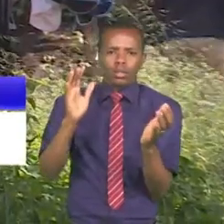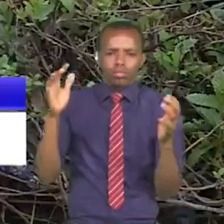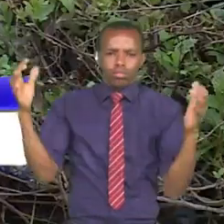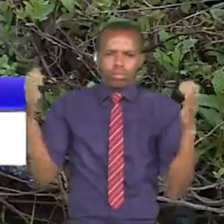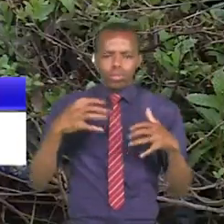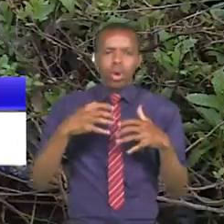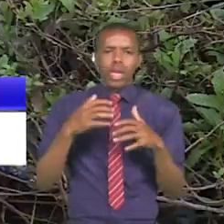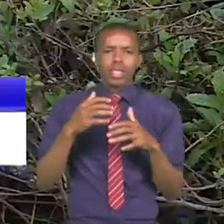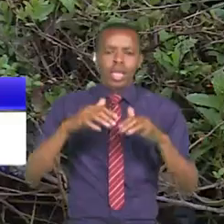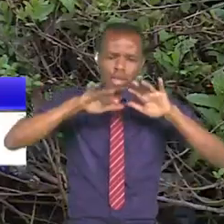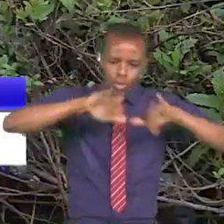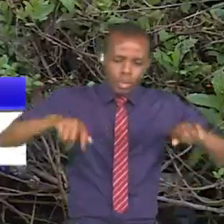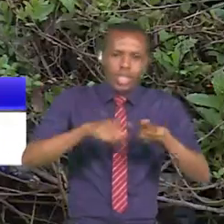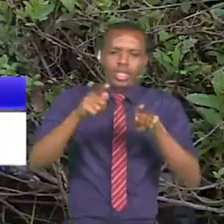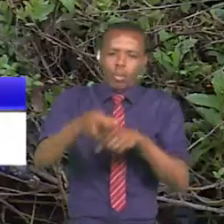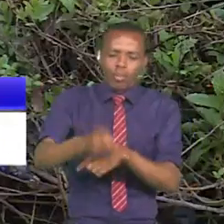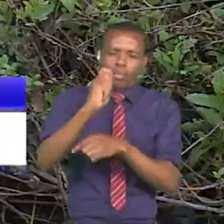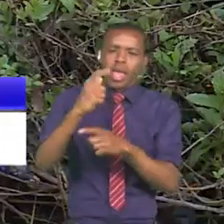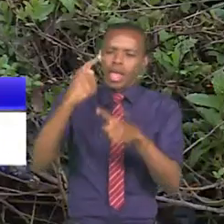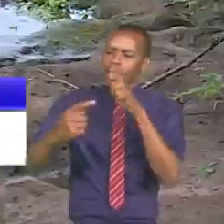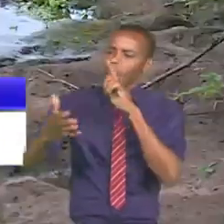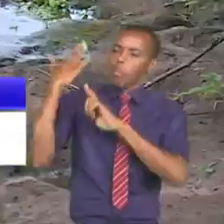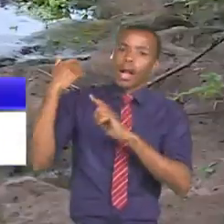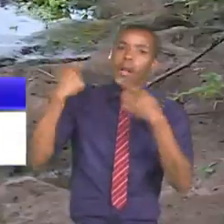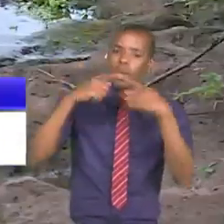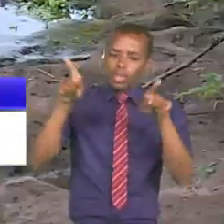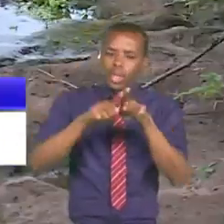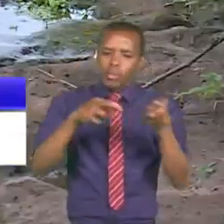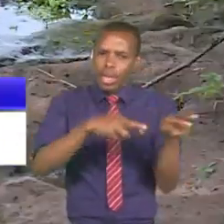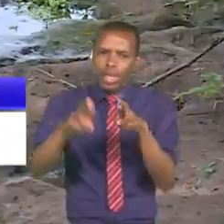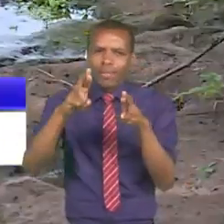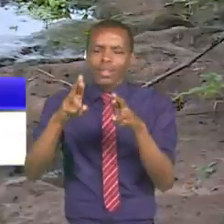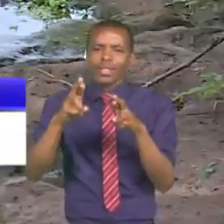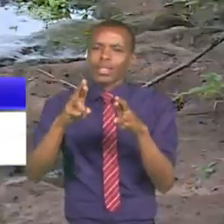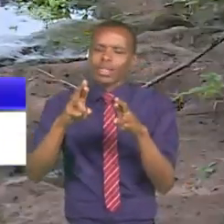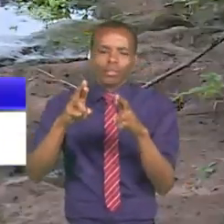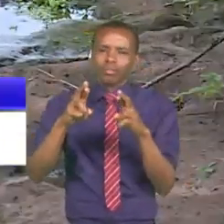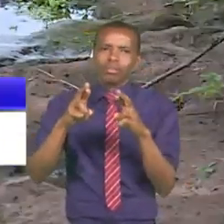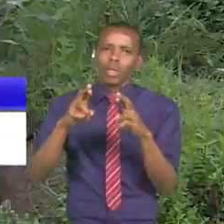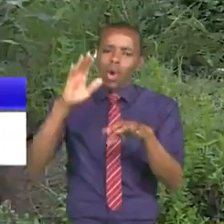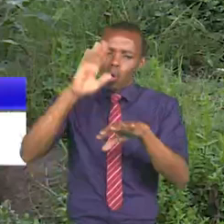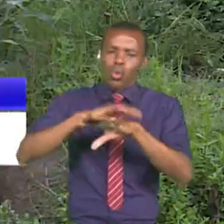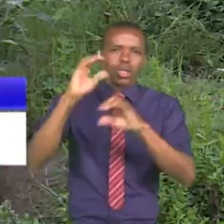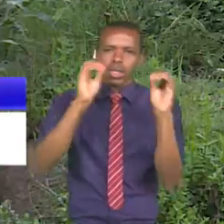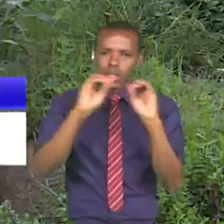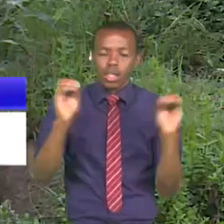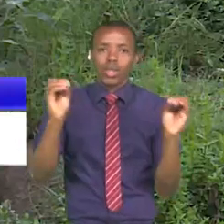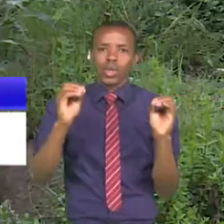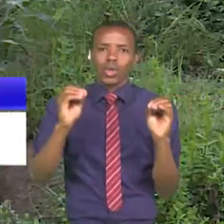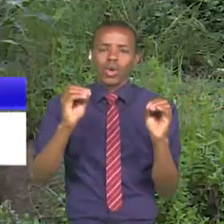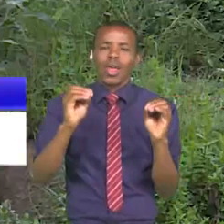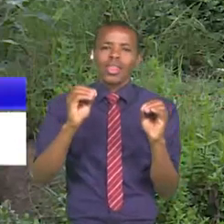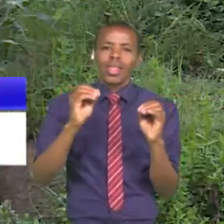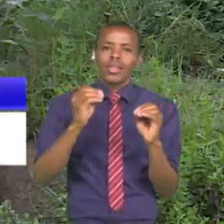and fishing some years back. But now the same river is hurting their children, breathing in a filthy